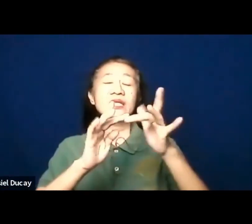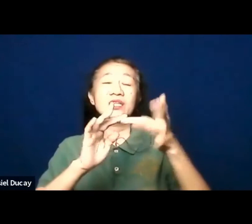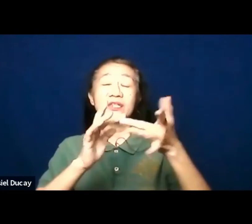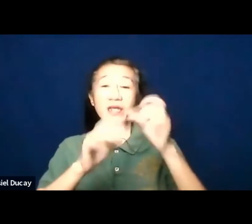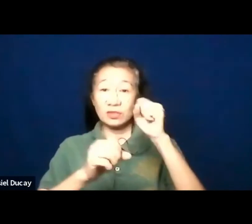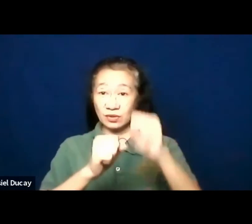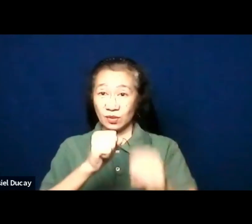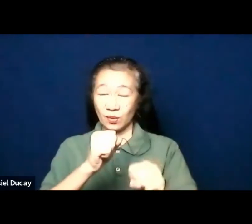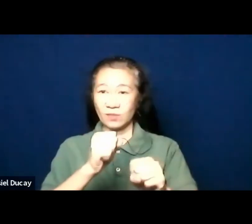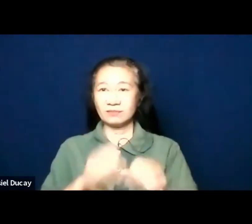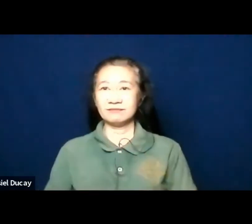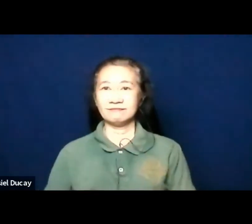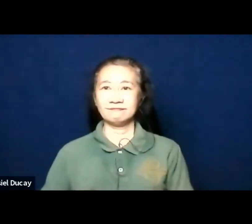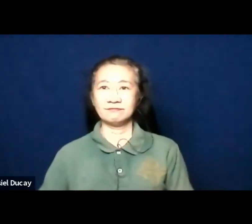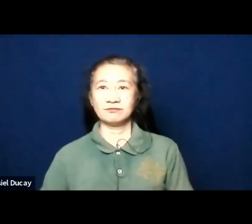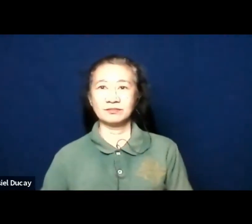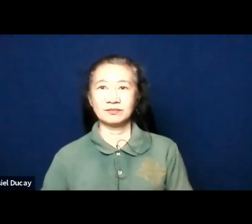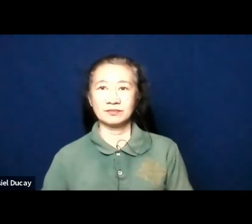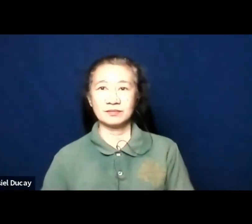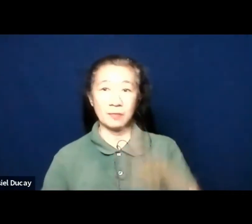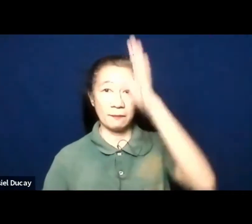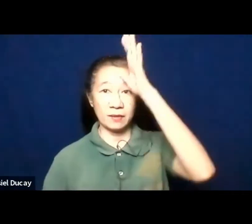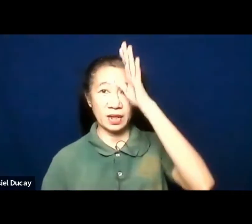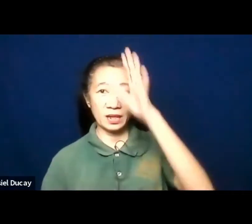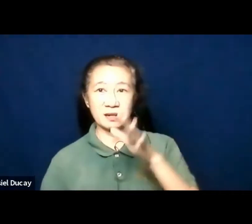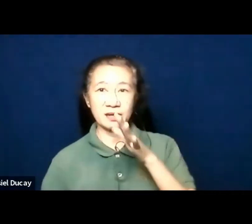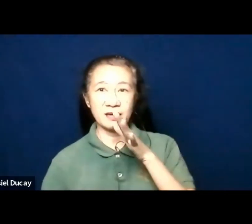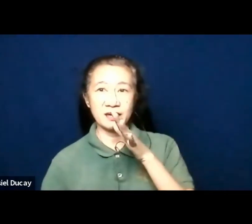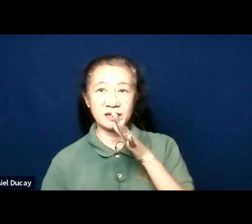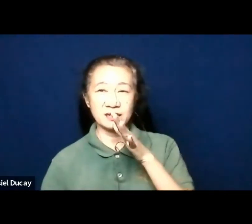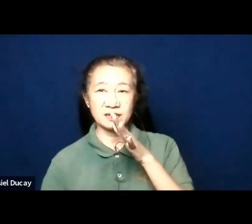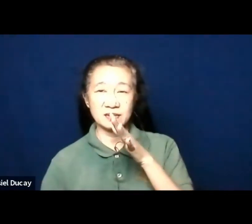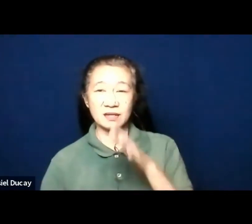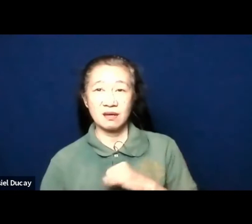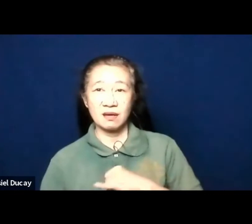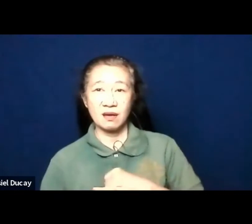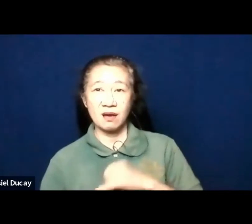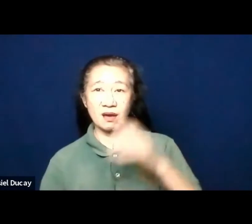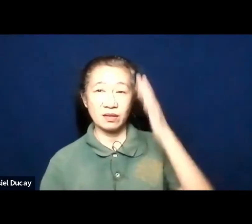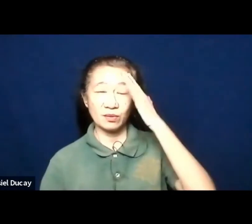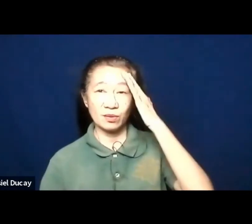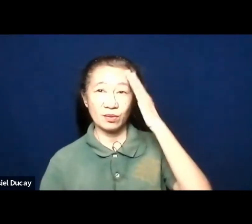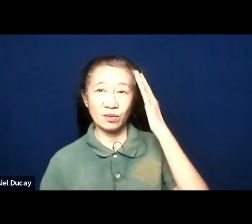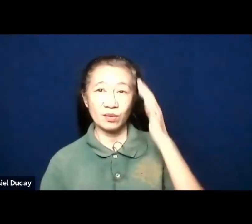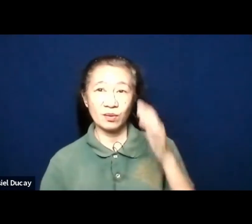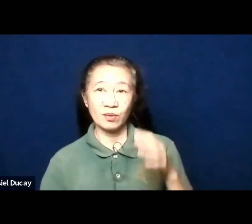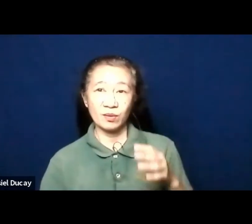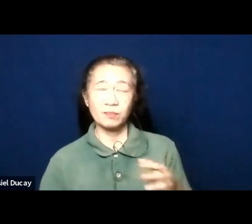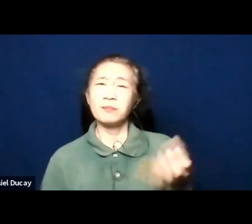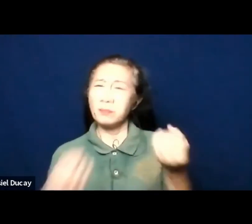So, mga magulang, I know marami tayong kasamang mga magulang ngayon, tama ba?